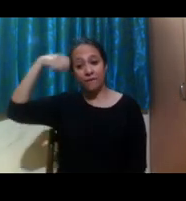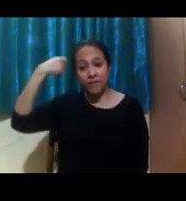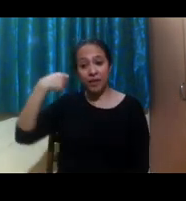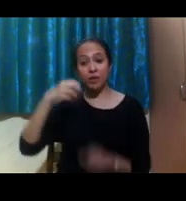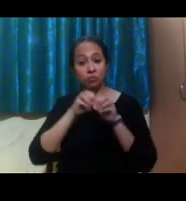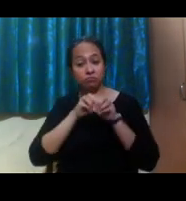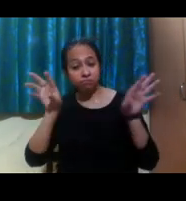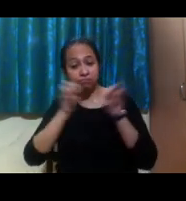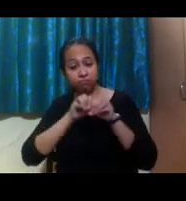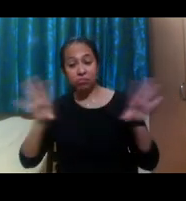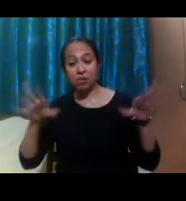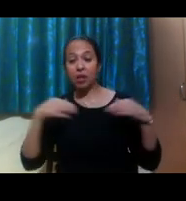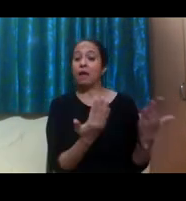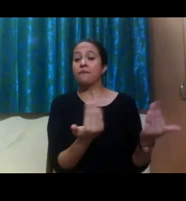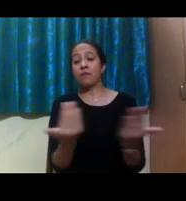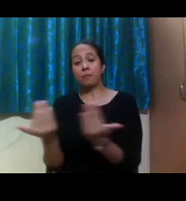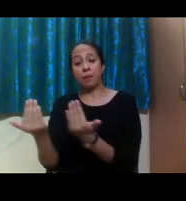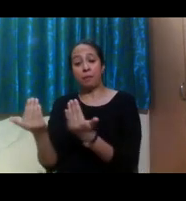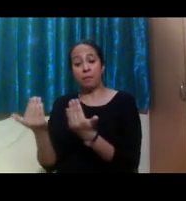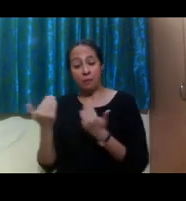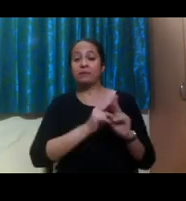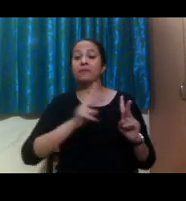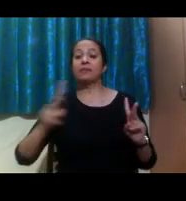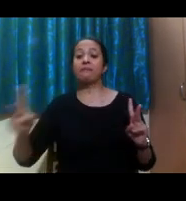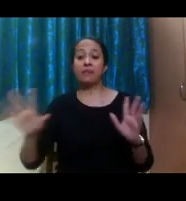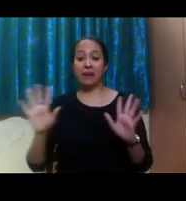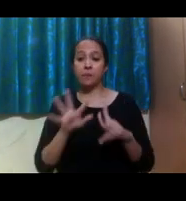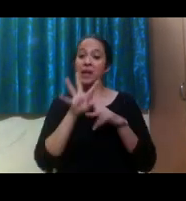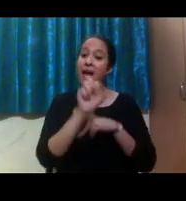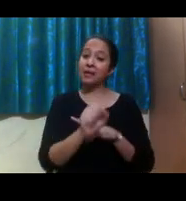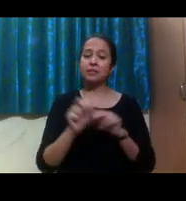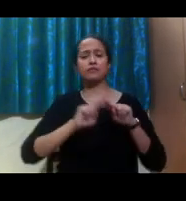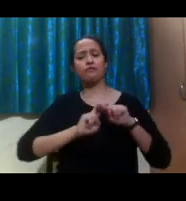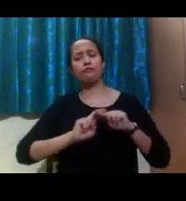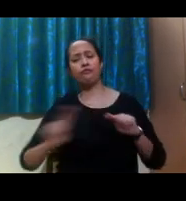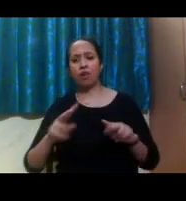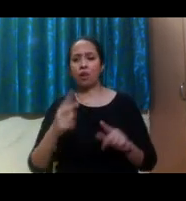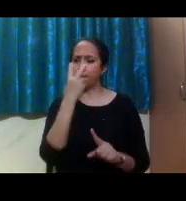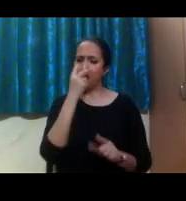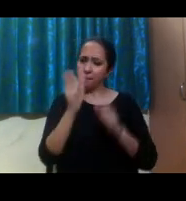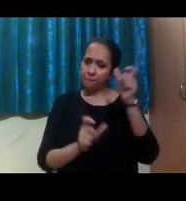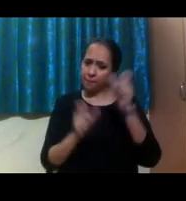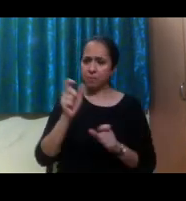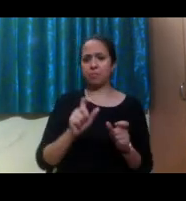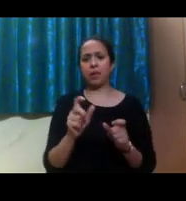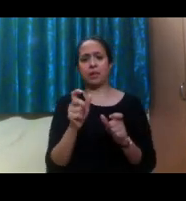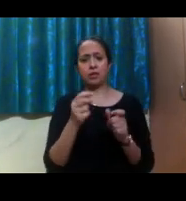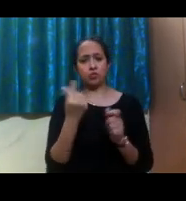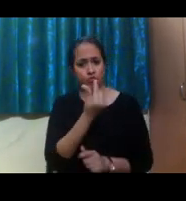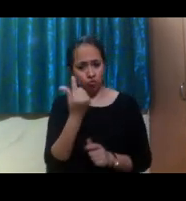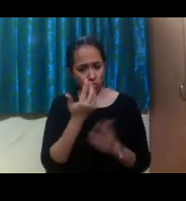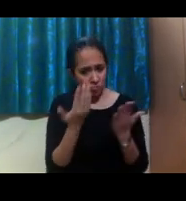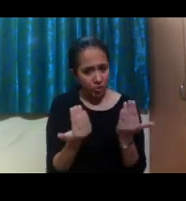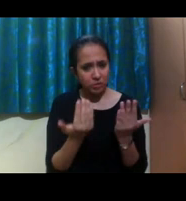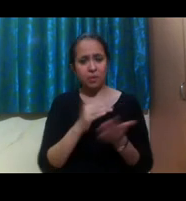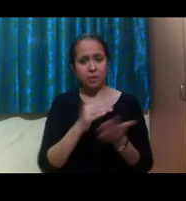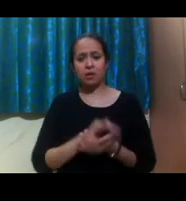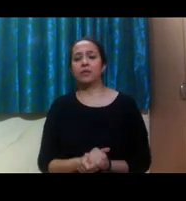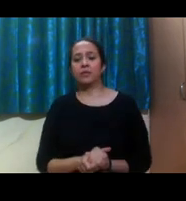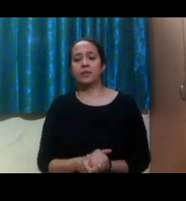all available in alternative formats. So they are accessible for people who are blind and deaf or learning disabilities.